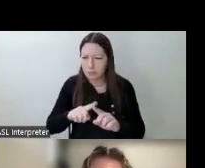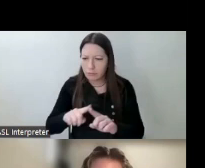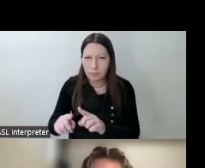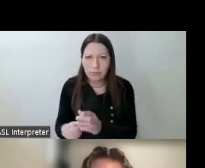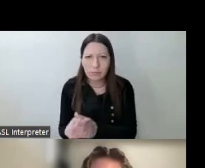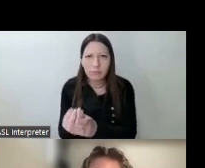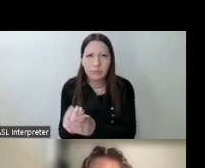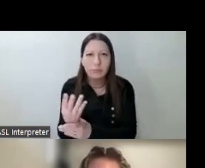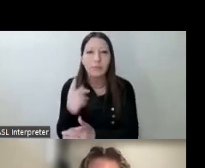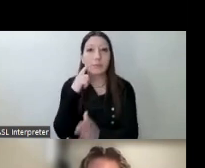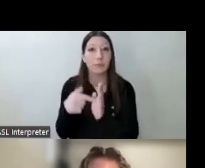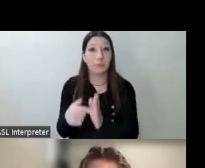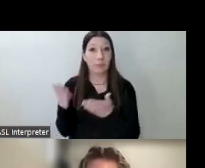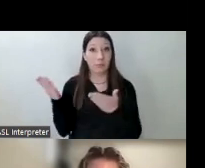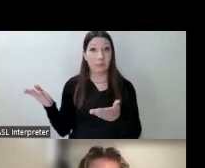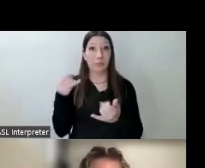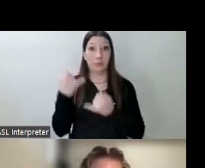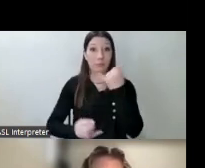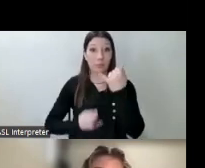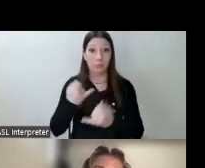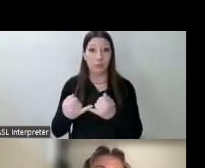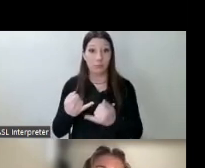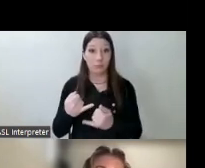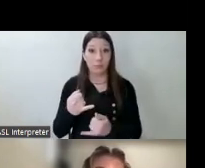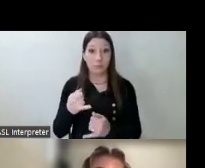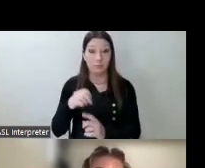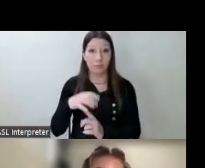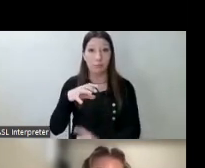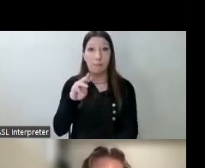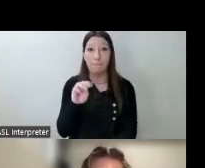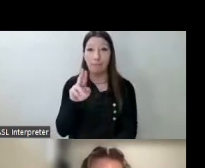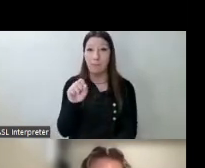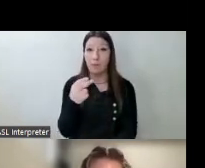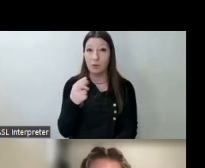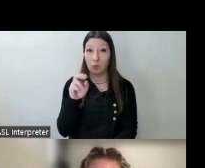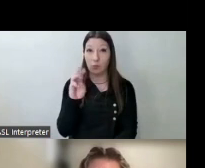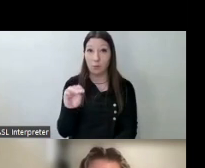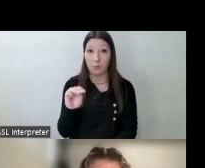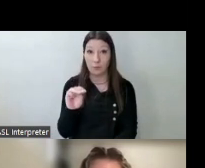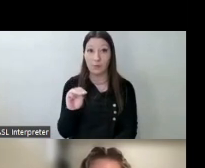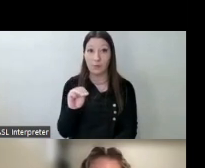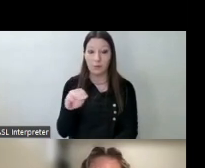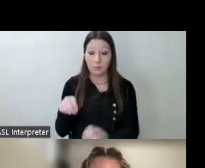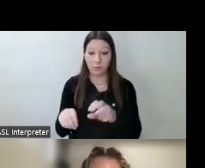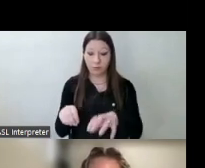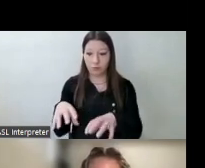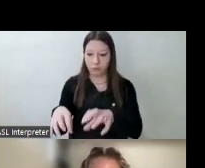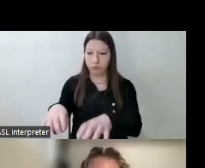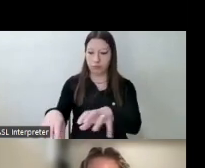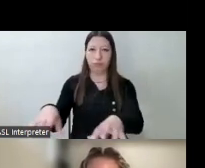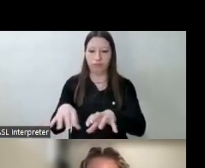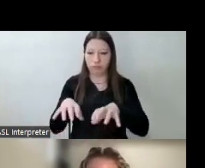never seen before popping up everywhere. And this particular photo does not do justice to how widespread